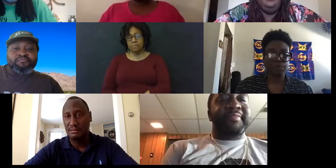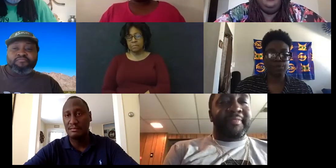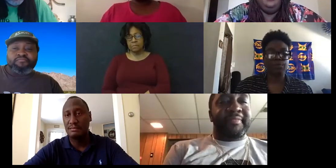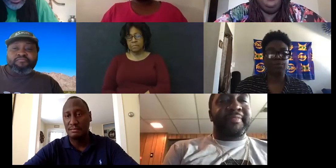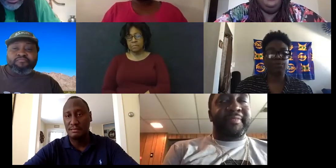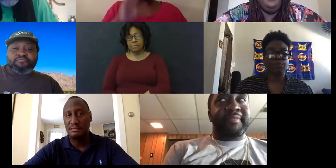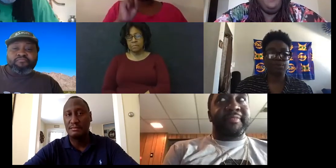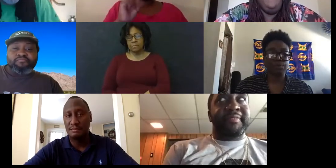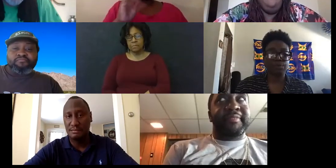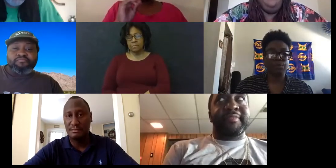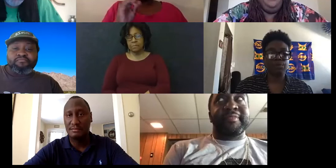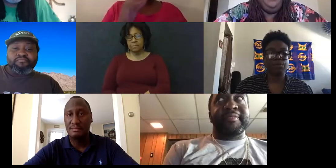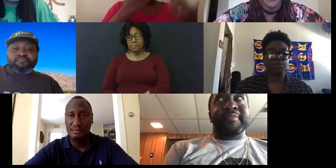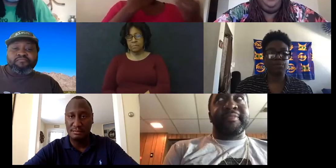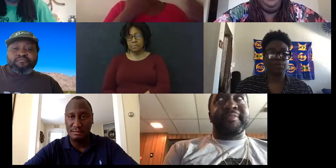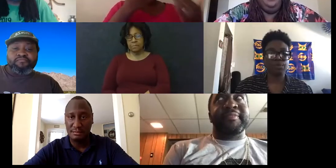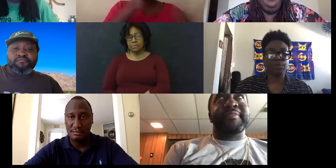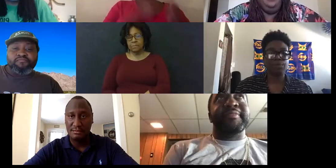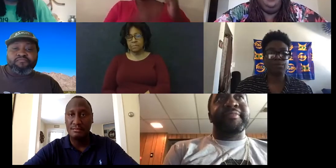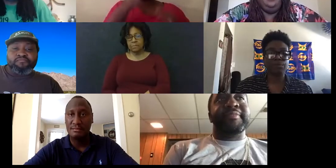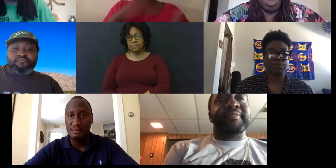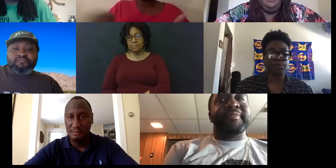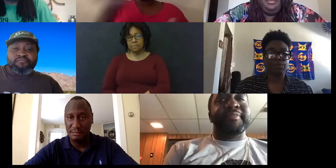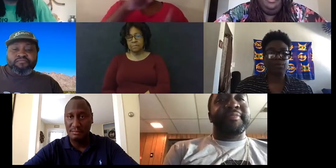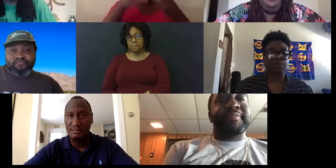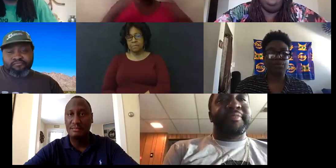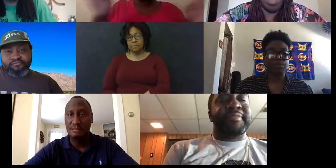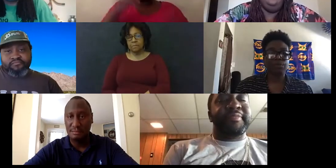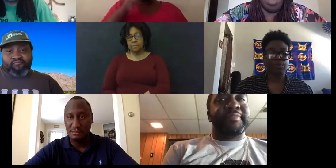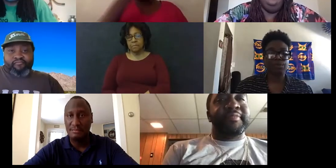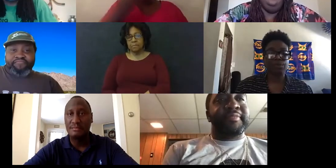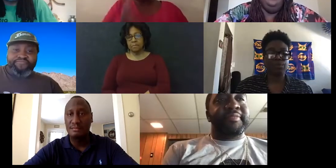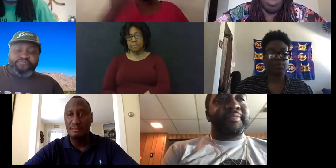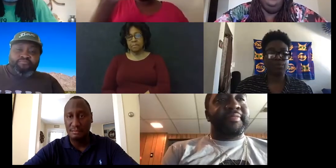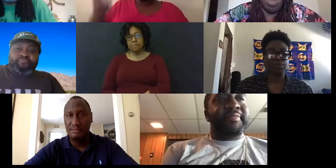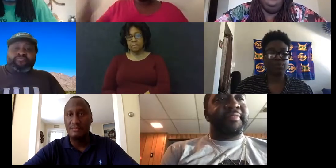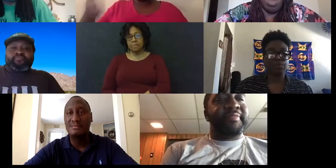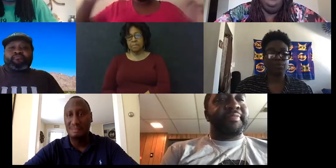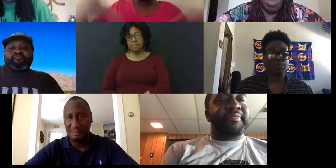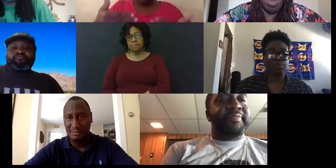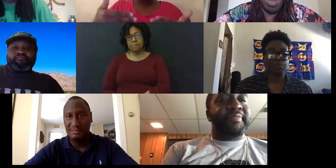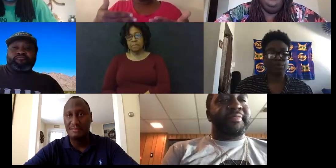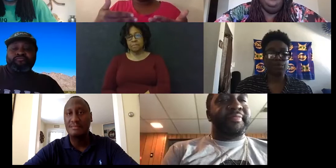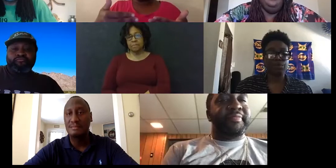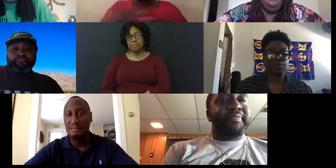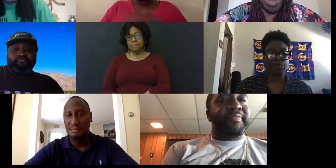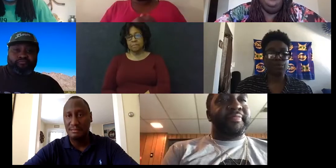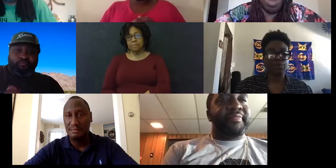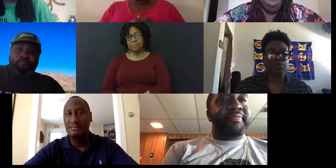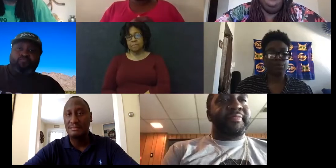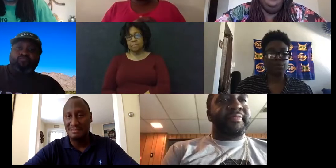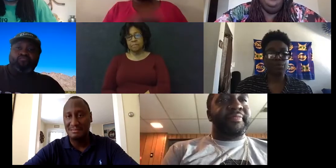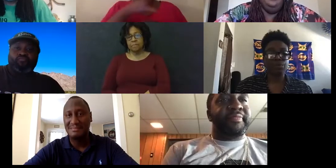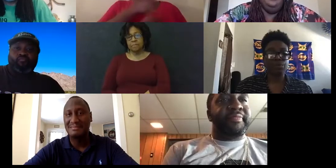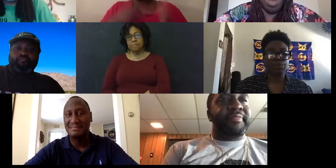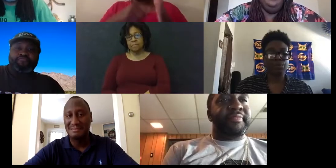Thanks. So thank you everyone for giving us a quick overview of who you are and just your feelings. Let's